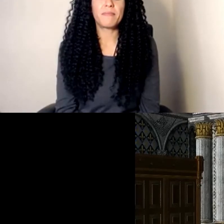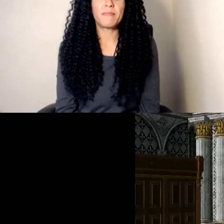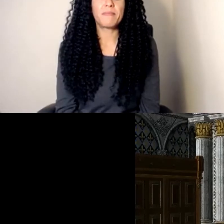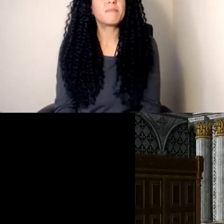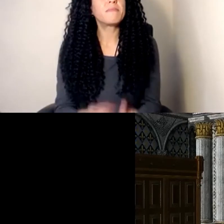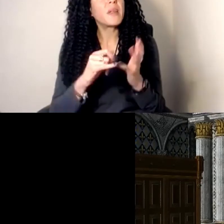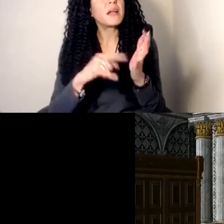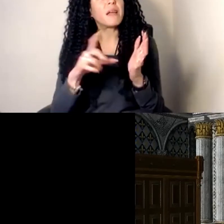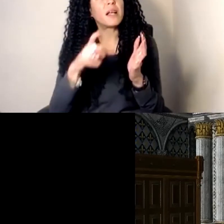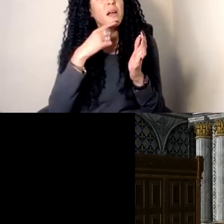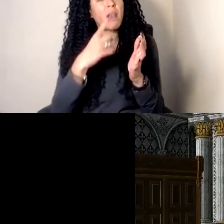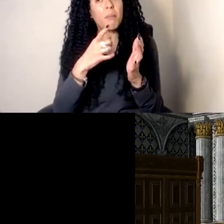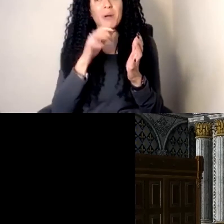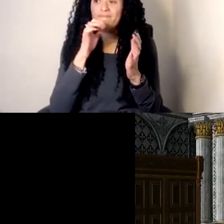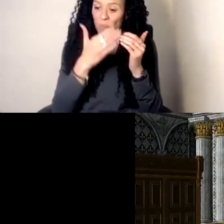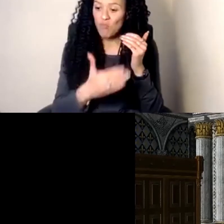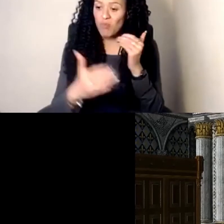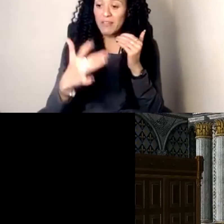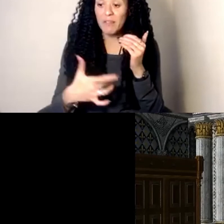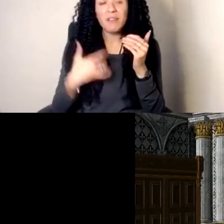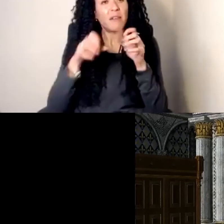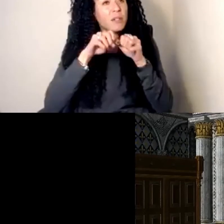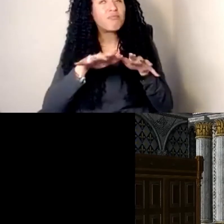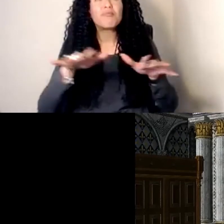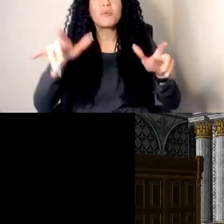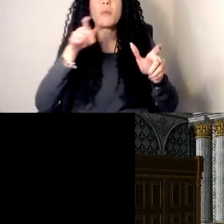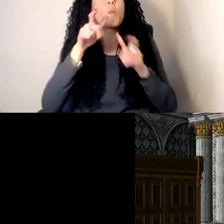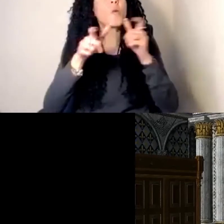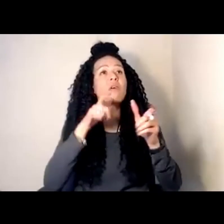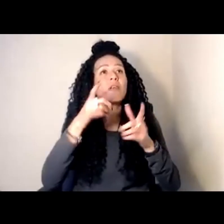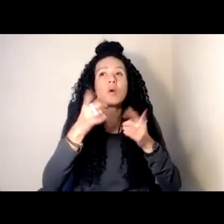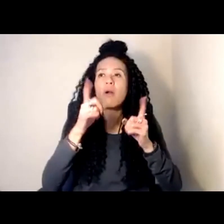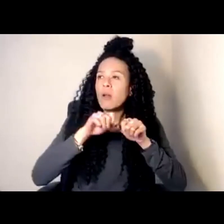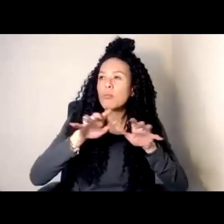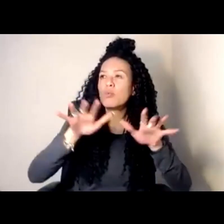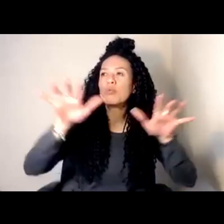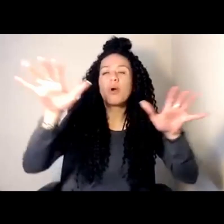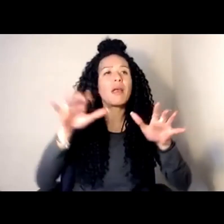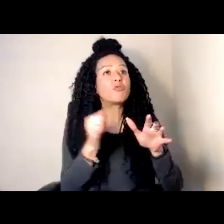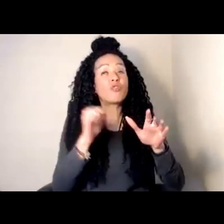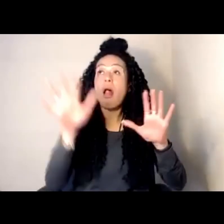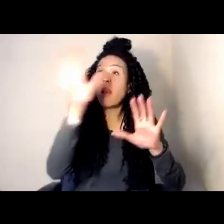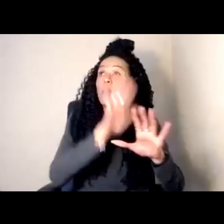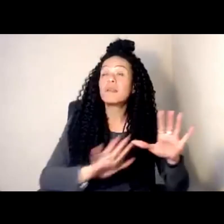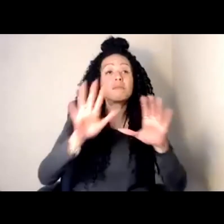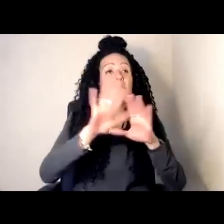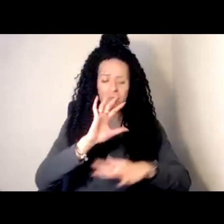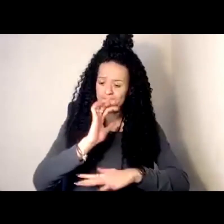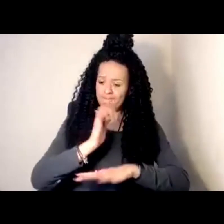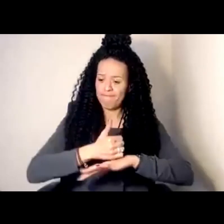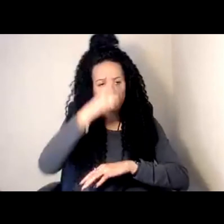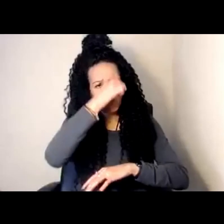St. Columba spent the rest of his life spreading the word of God throughout Scotland and establishing